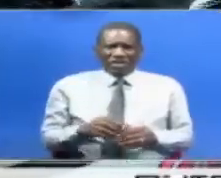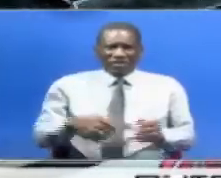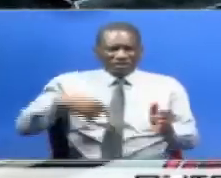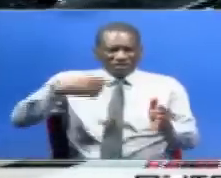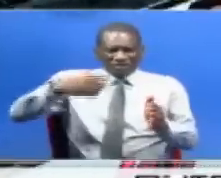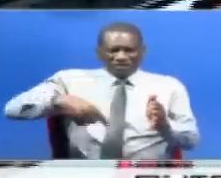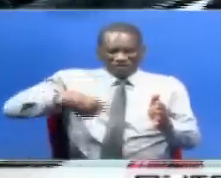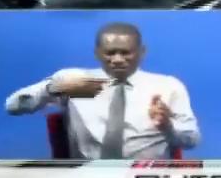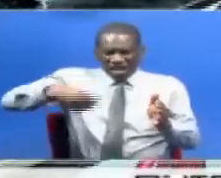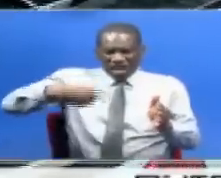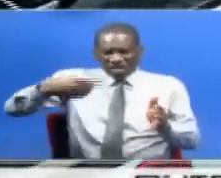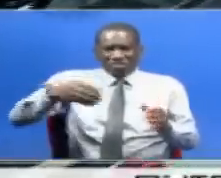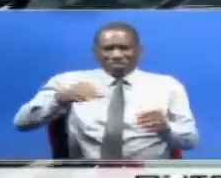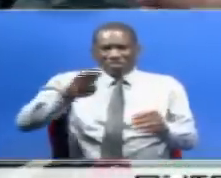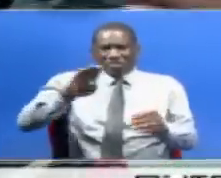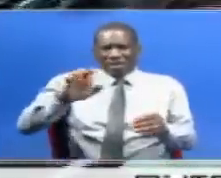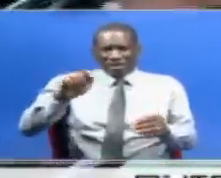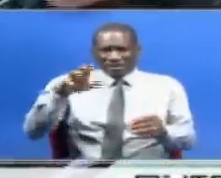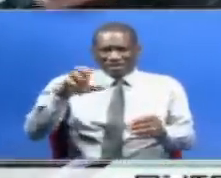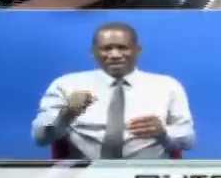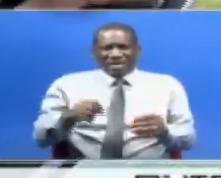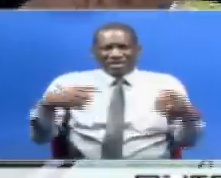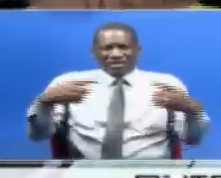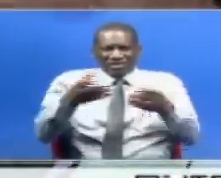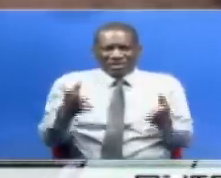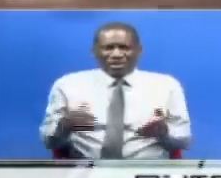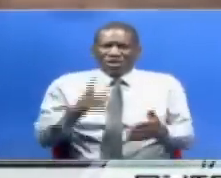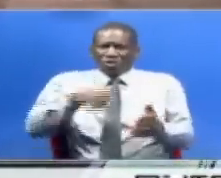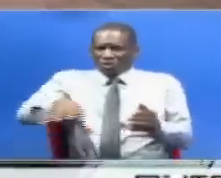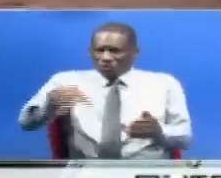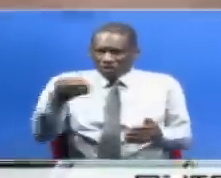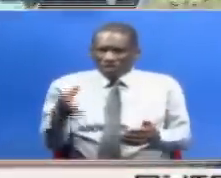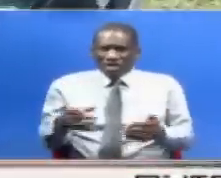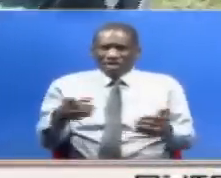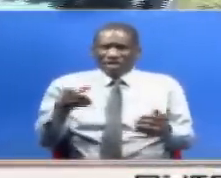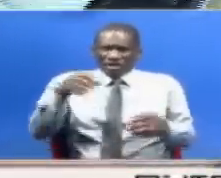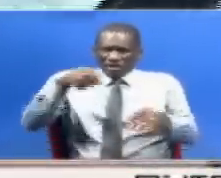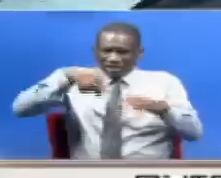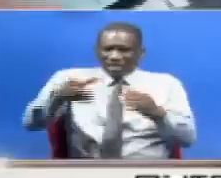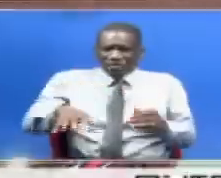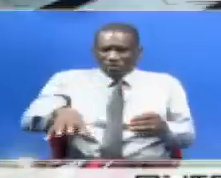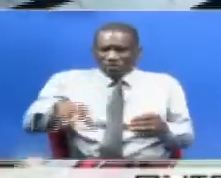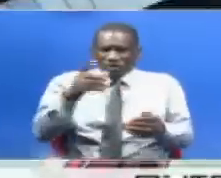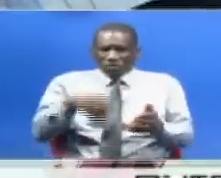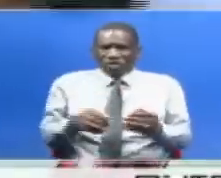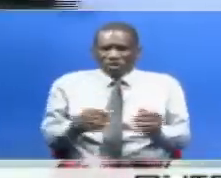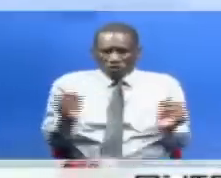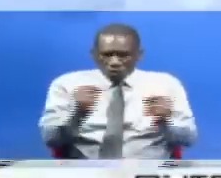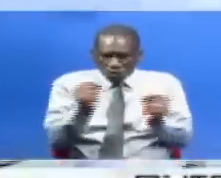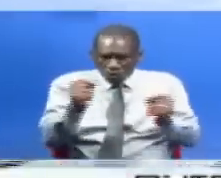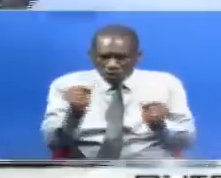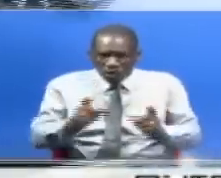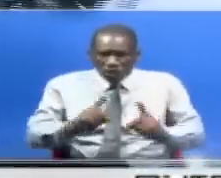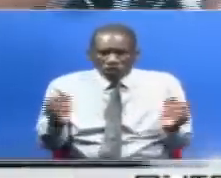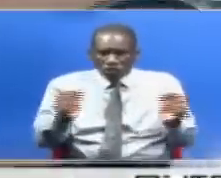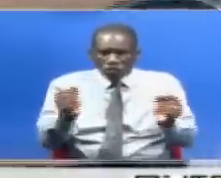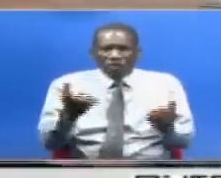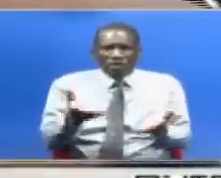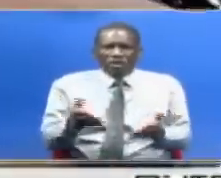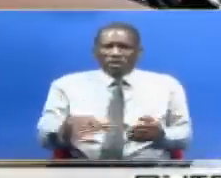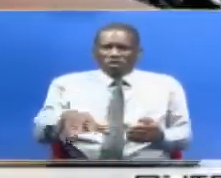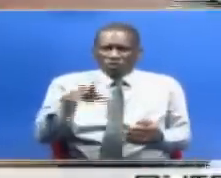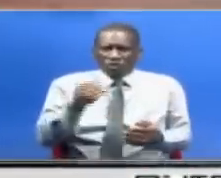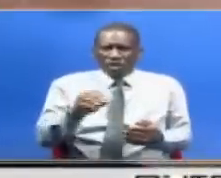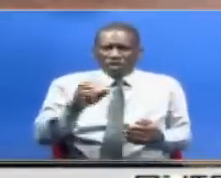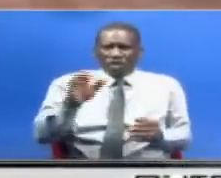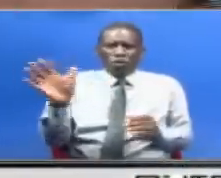belts and such stuff. What you find here instead is just cooling, not cooling. You'll find your